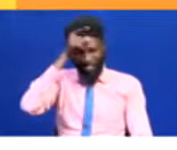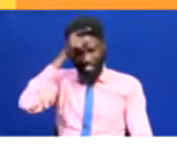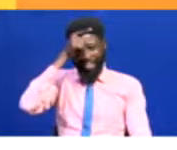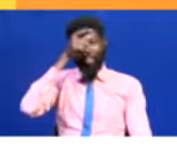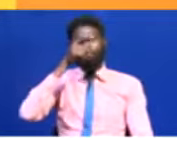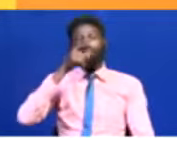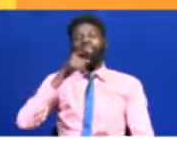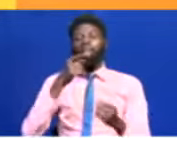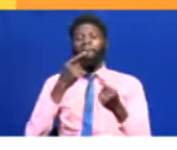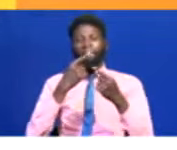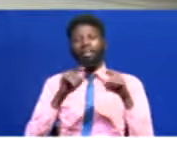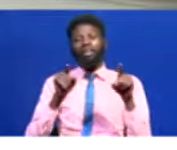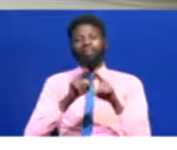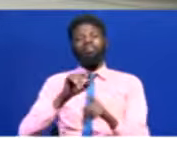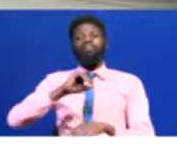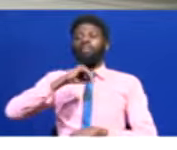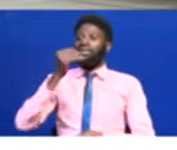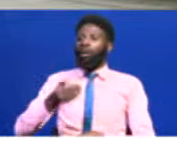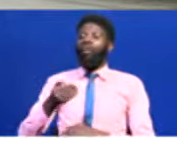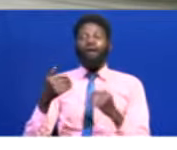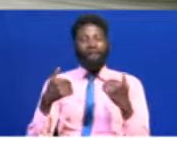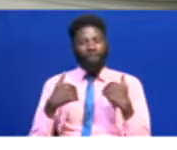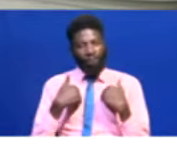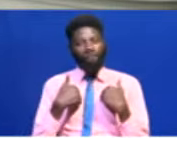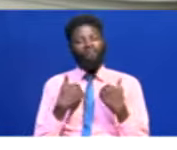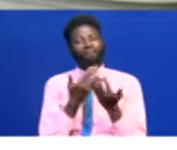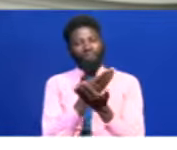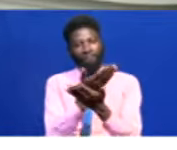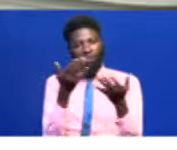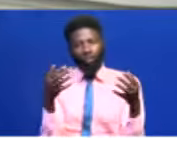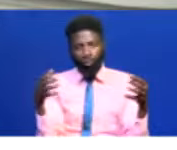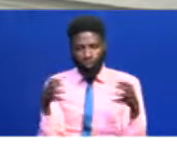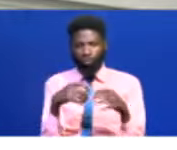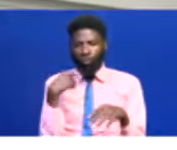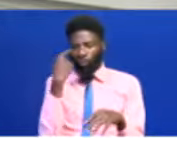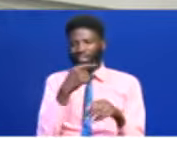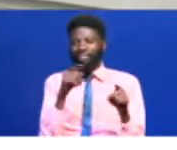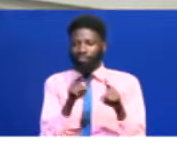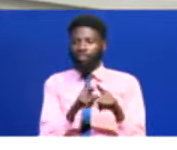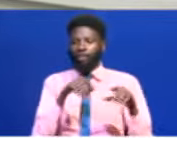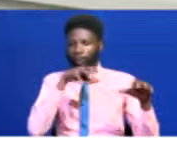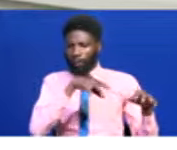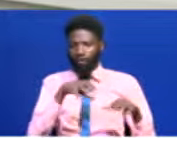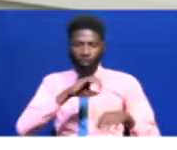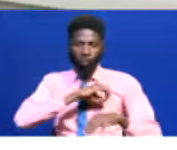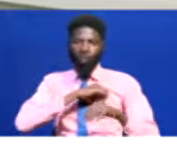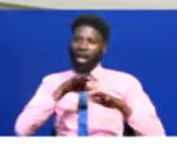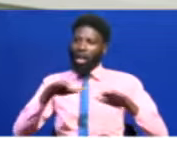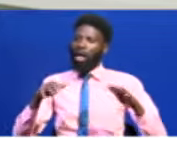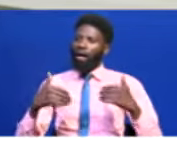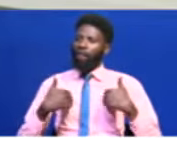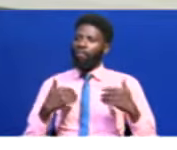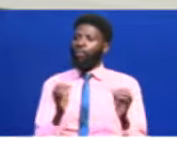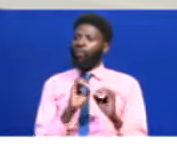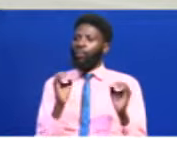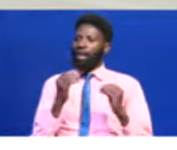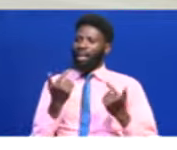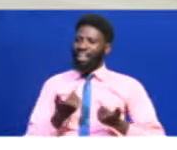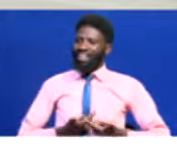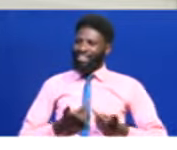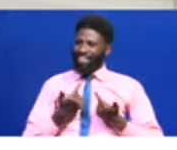landless. Mm-hmm. Even in the urban areas, we have squatters who are actually even living in